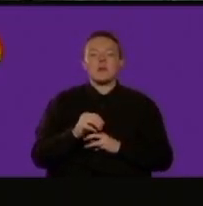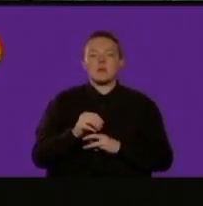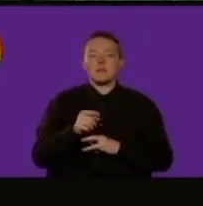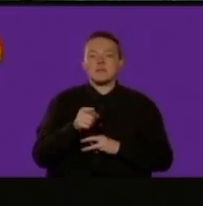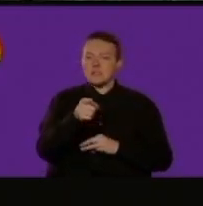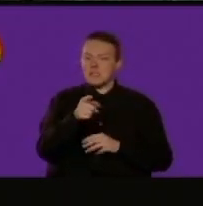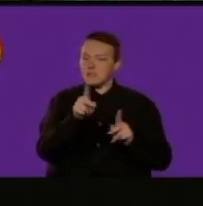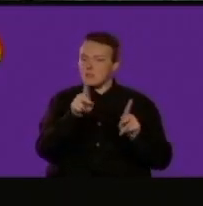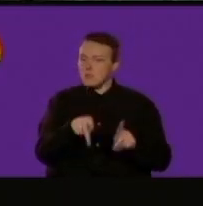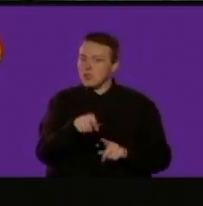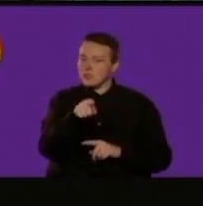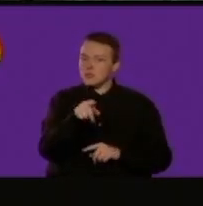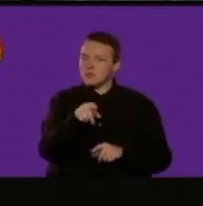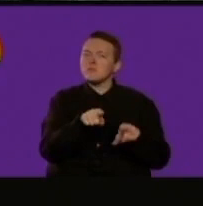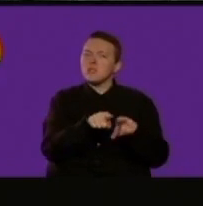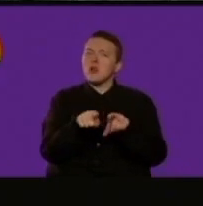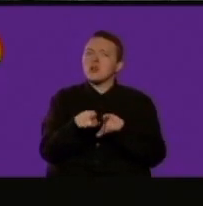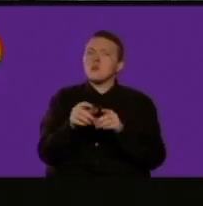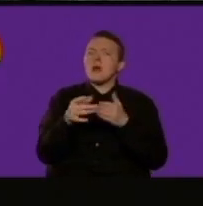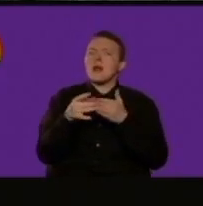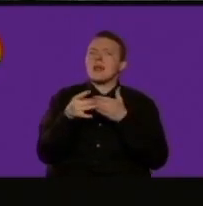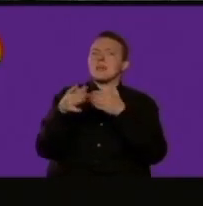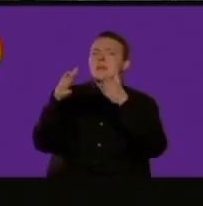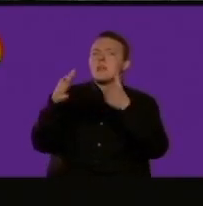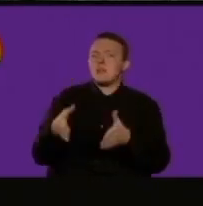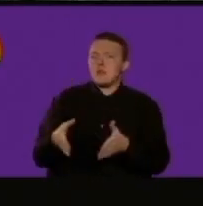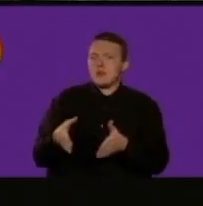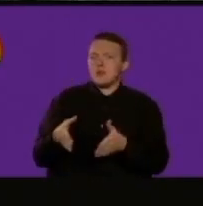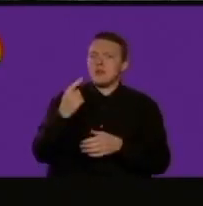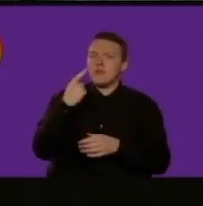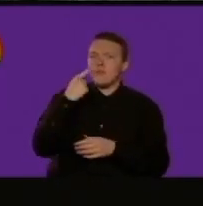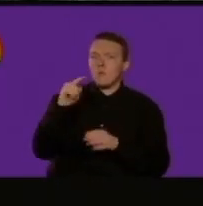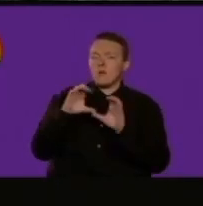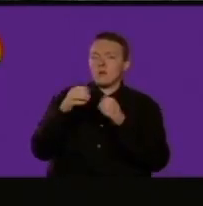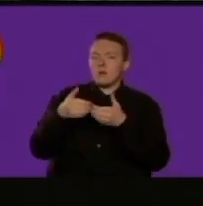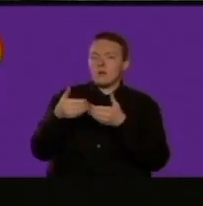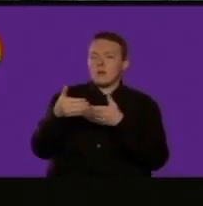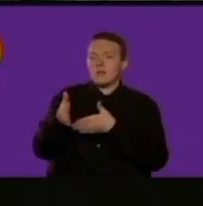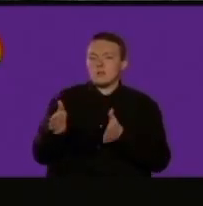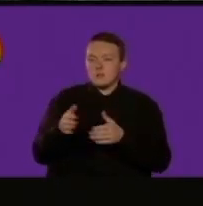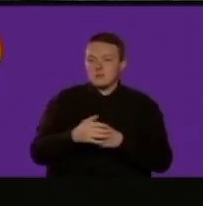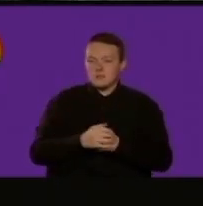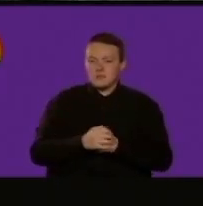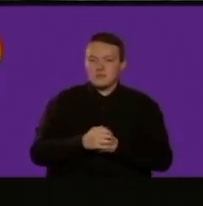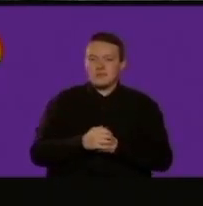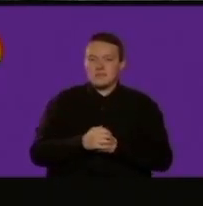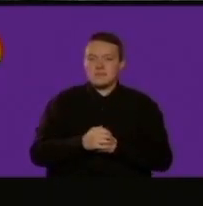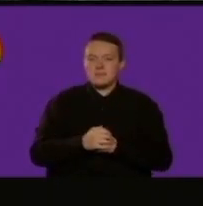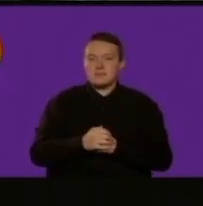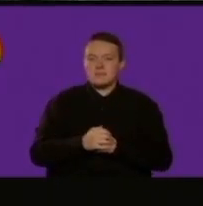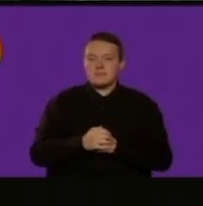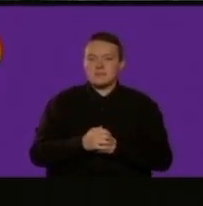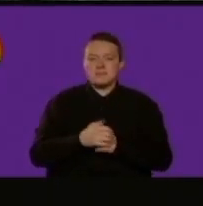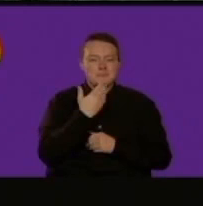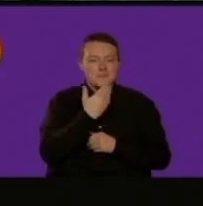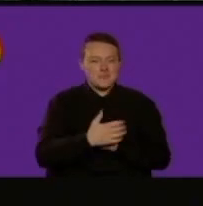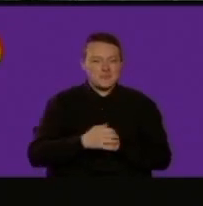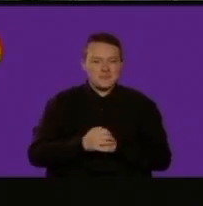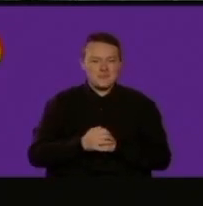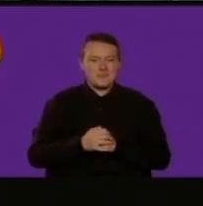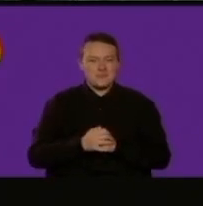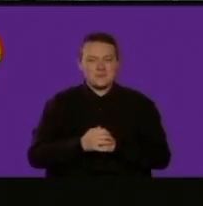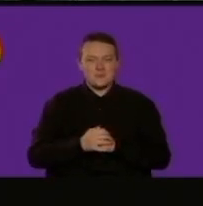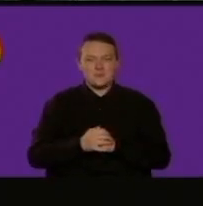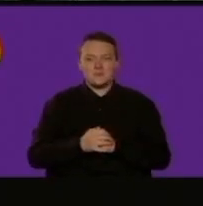3, 2, 1, acción. 3, 2, 1, action. I sunk your boat because that's what I do best. Am like a